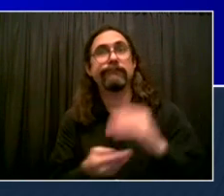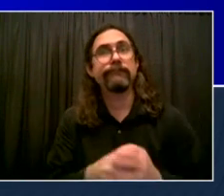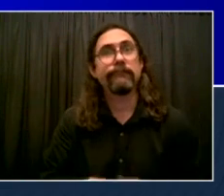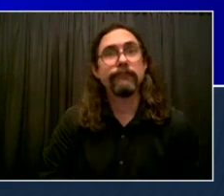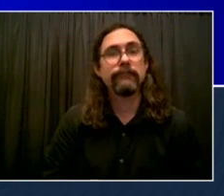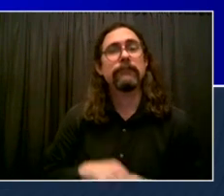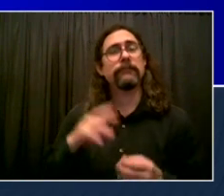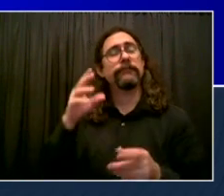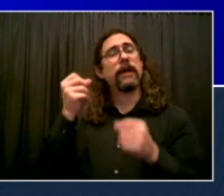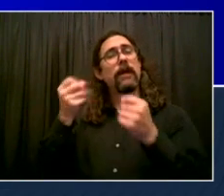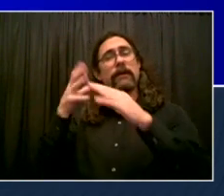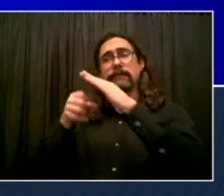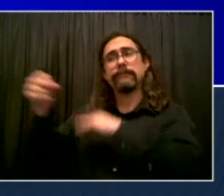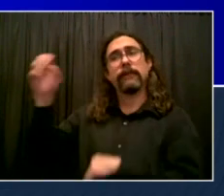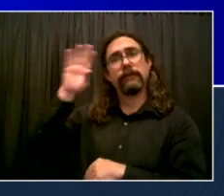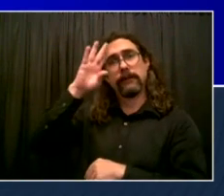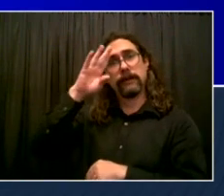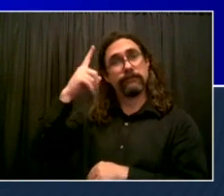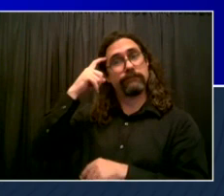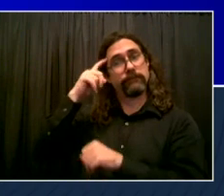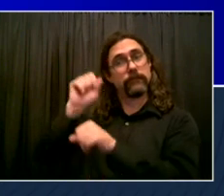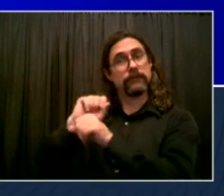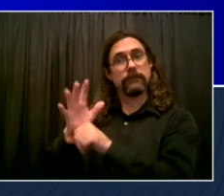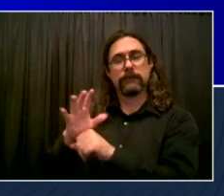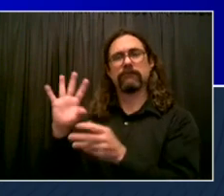Today's report, 114 patients.